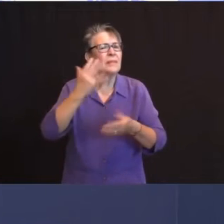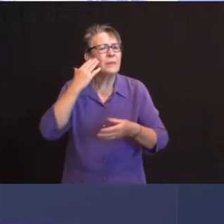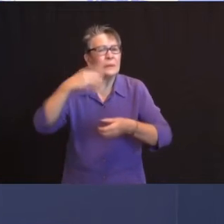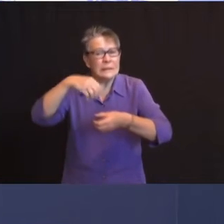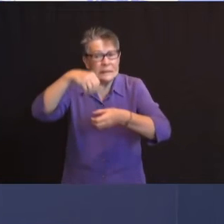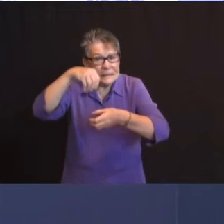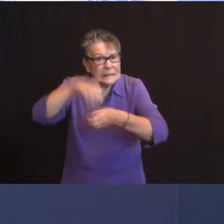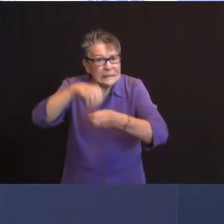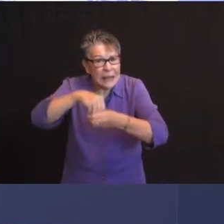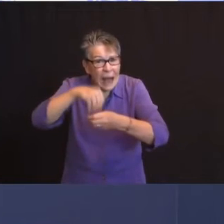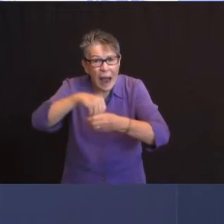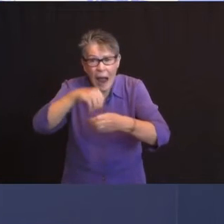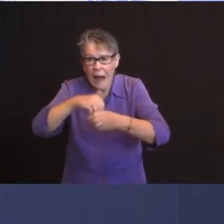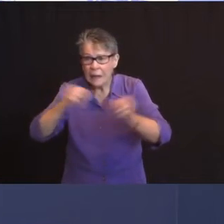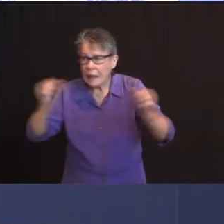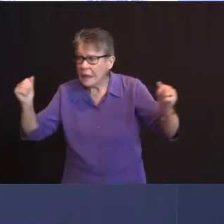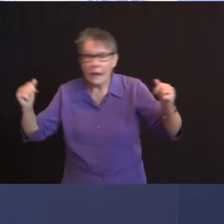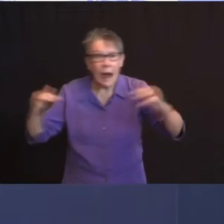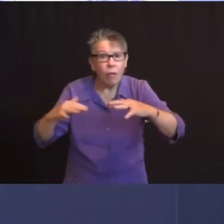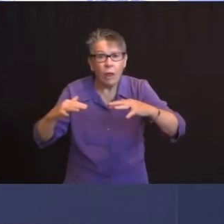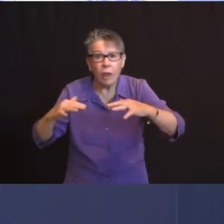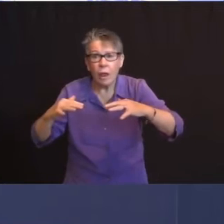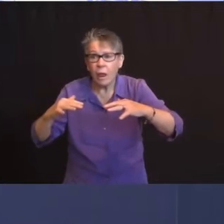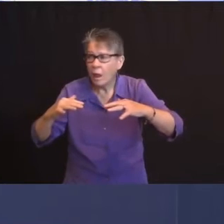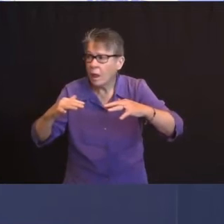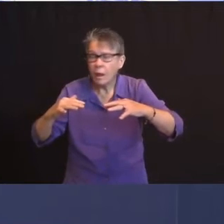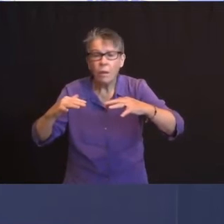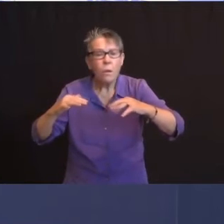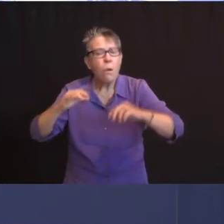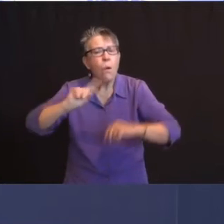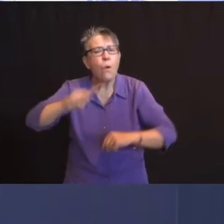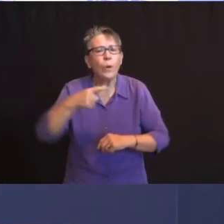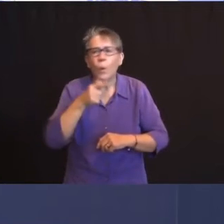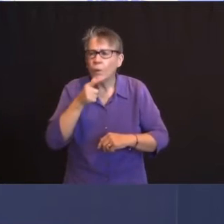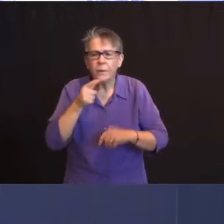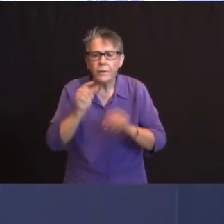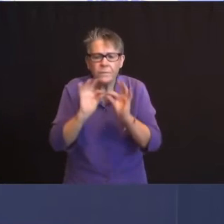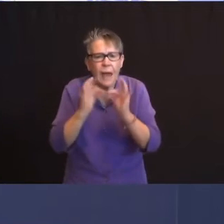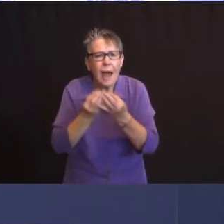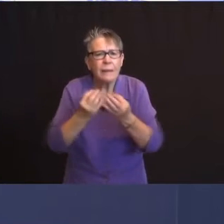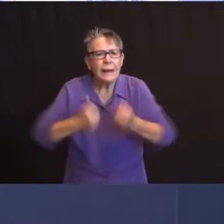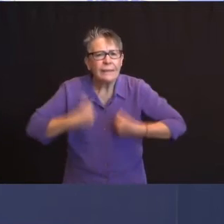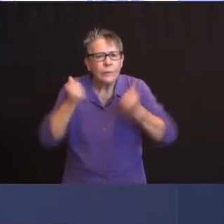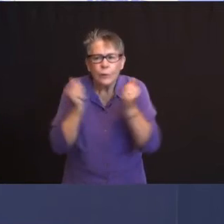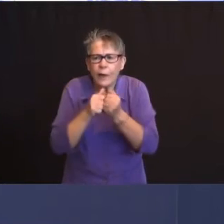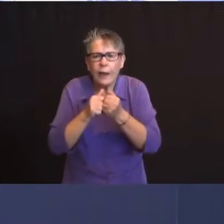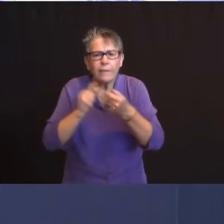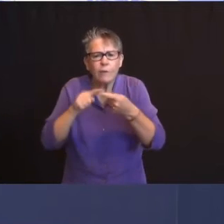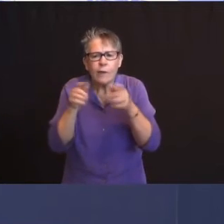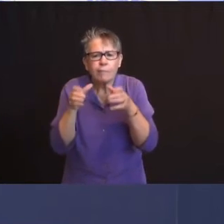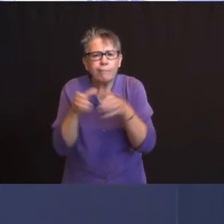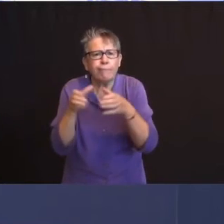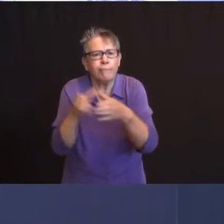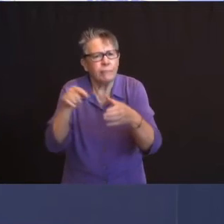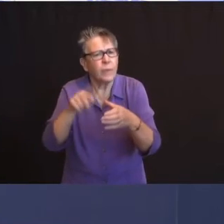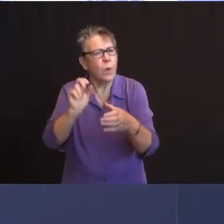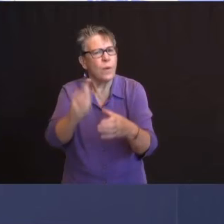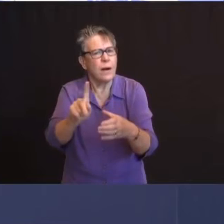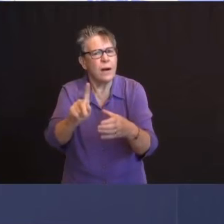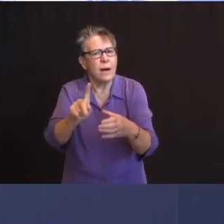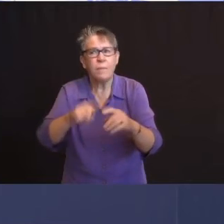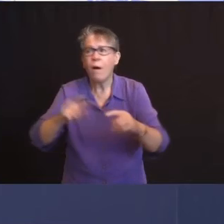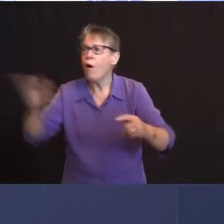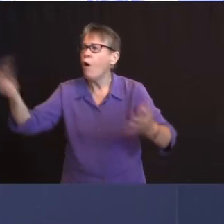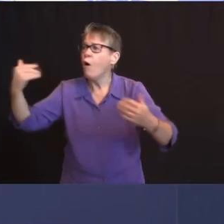avoided also whenever possible. If hosting a small holiday gathering, limit people touching common